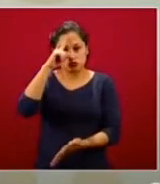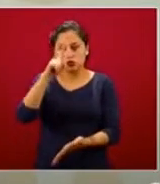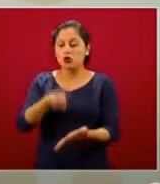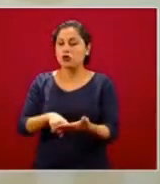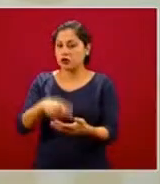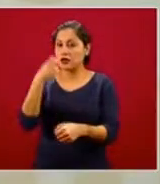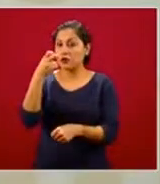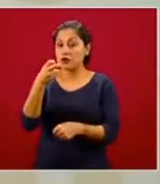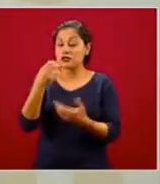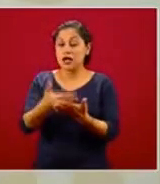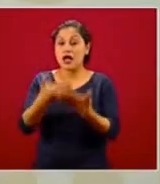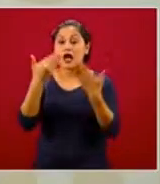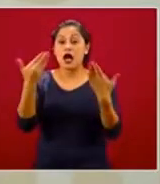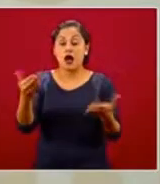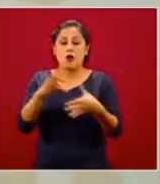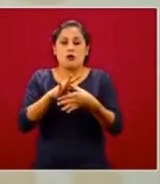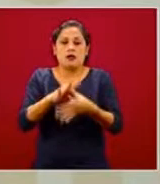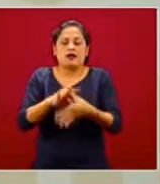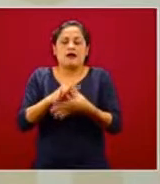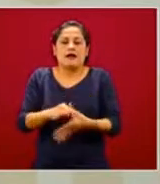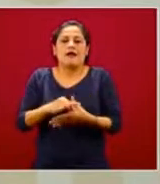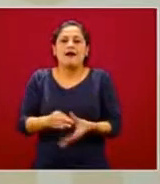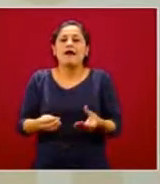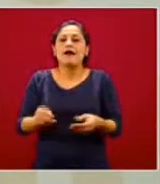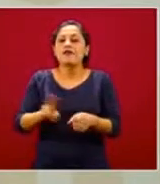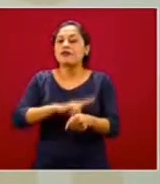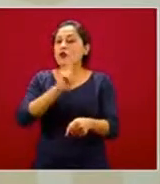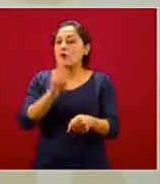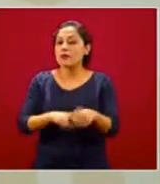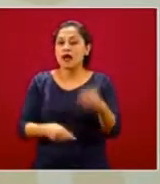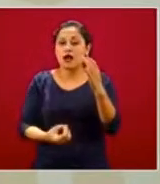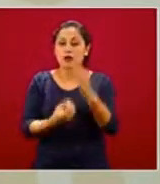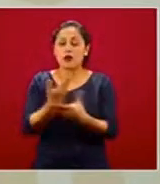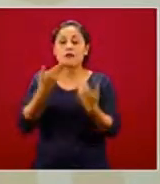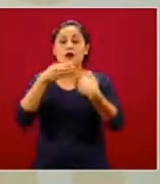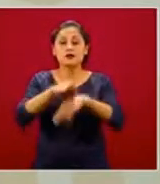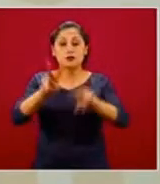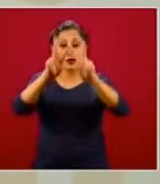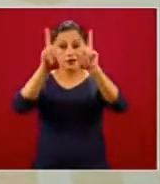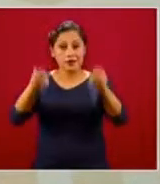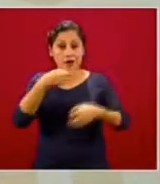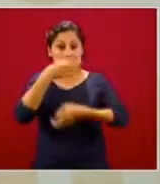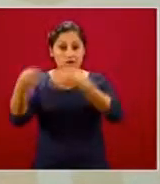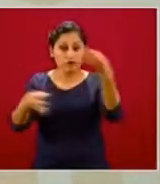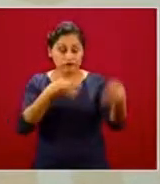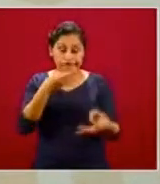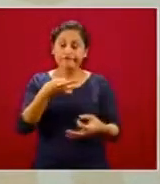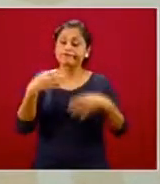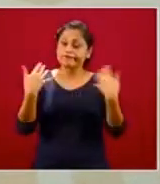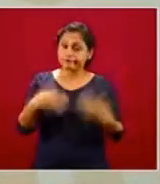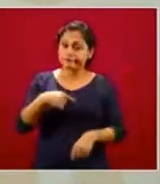me, talking about these challenges going towards the new normal.